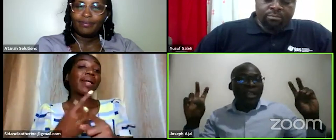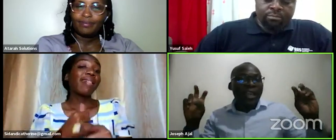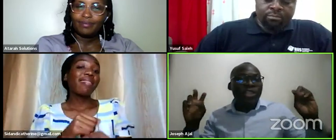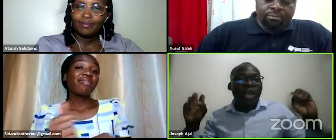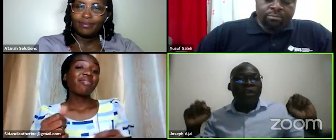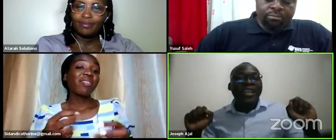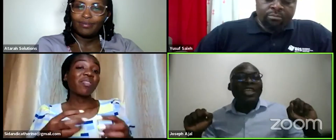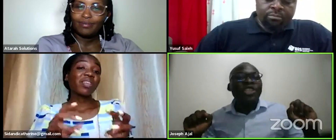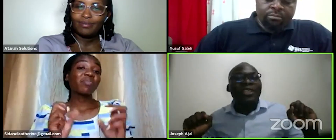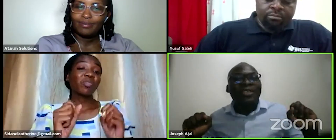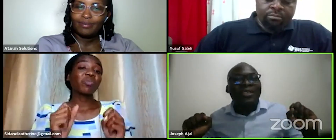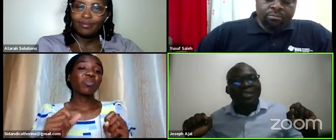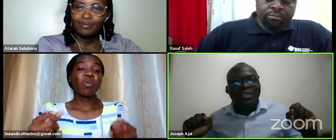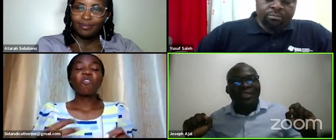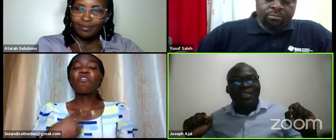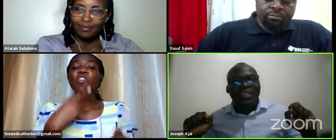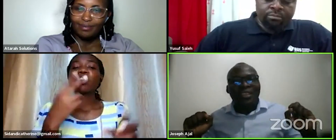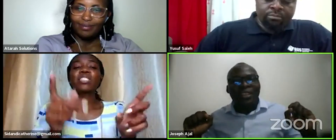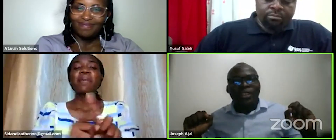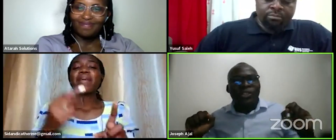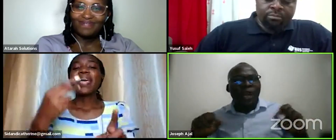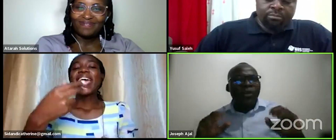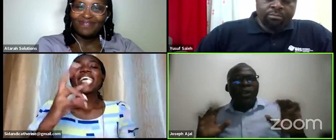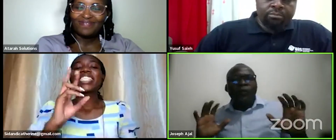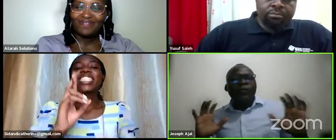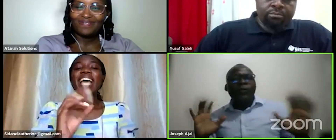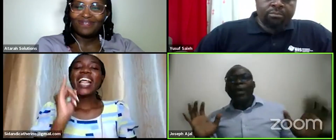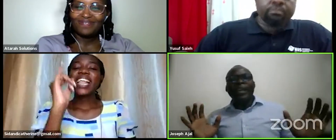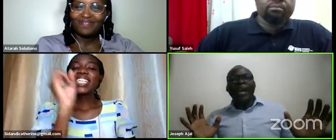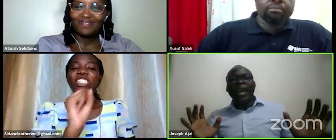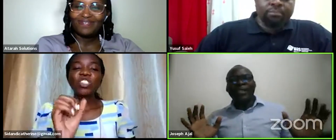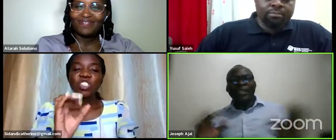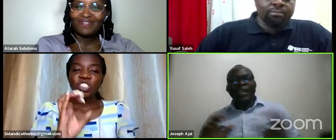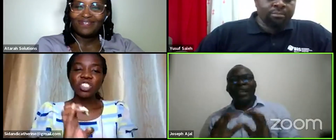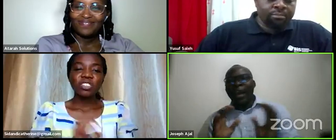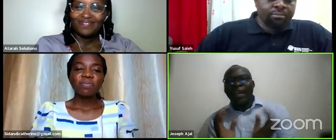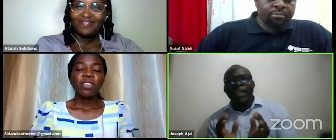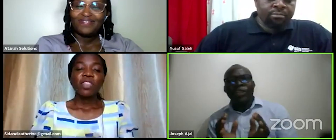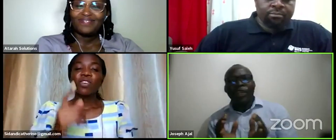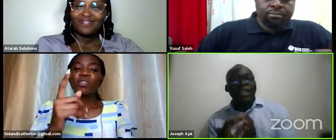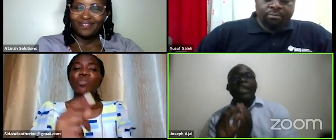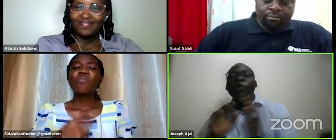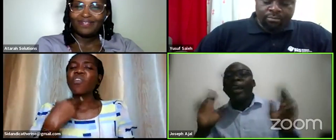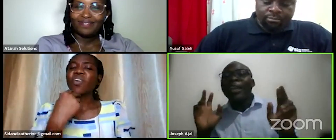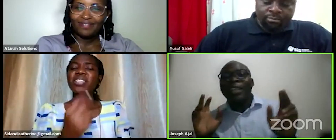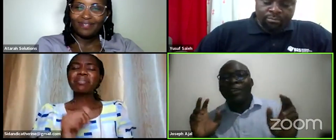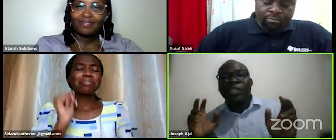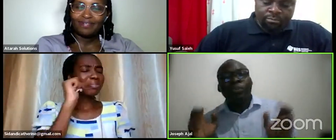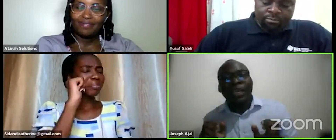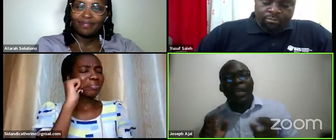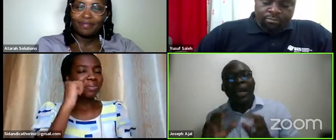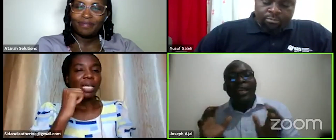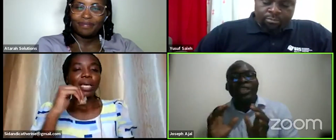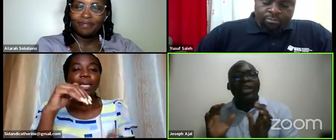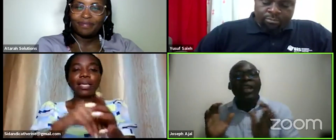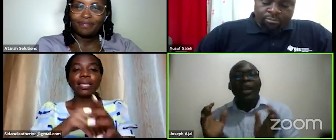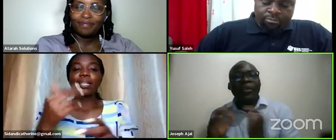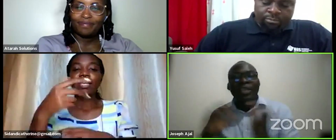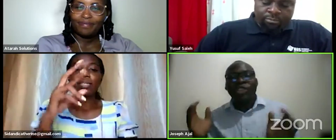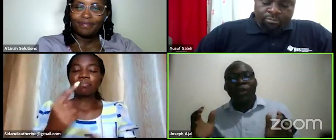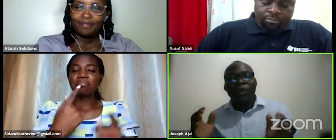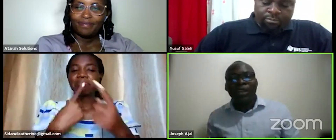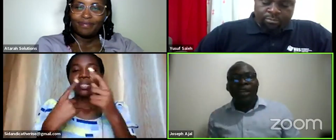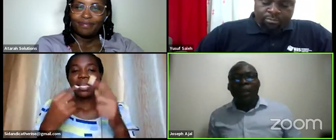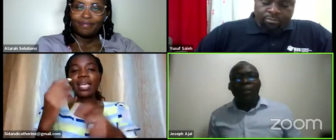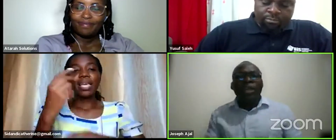what? HR-ish. You sound very nice and highly educated in your HR speak and HR language